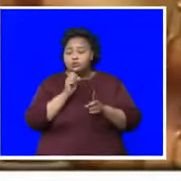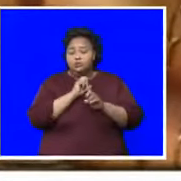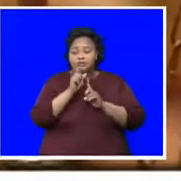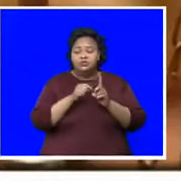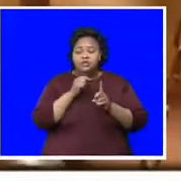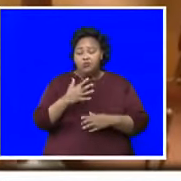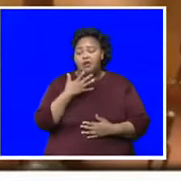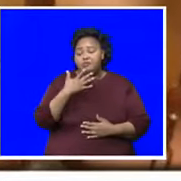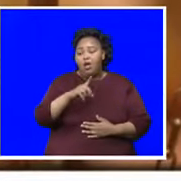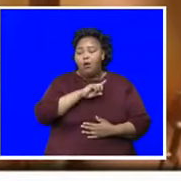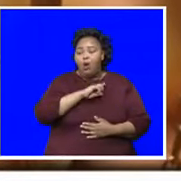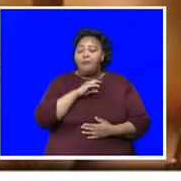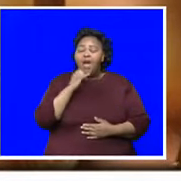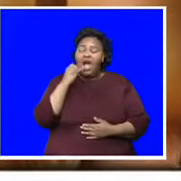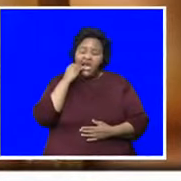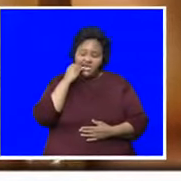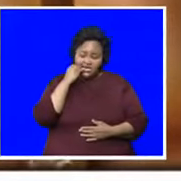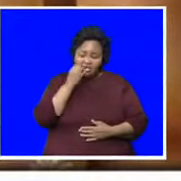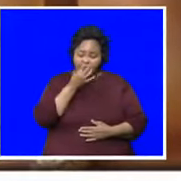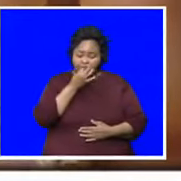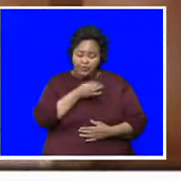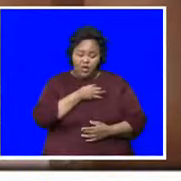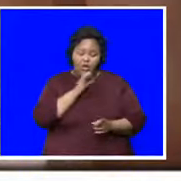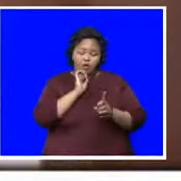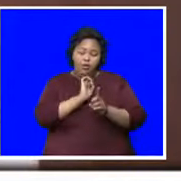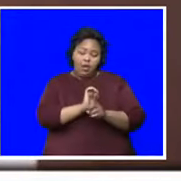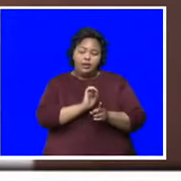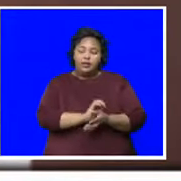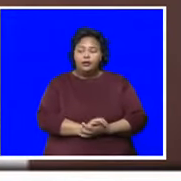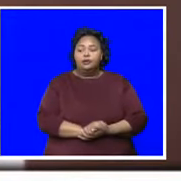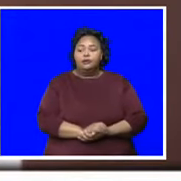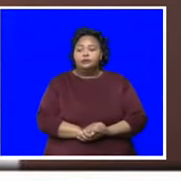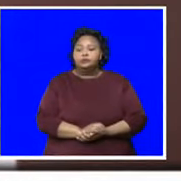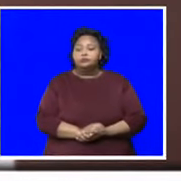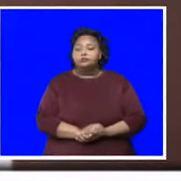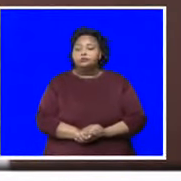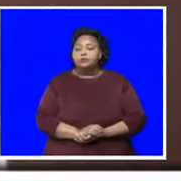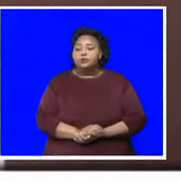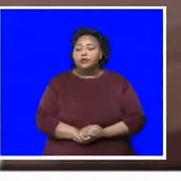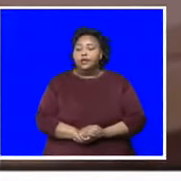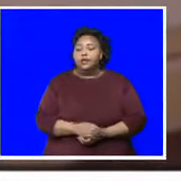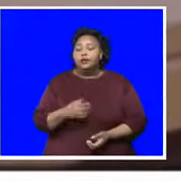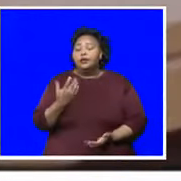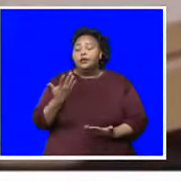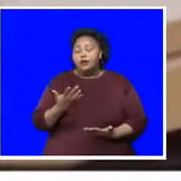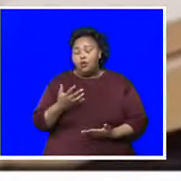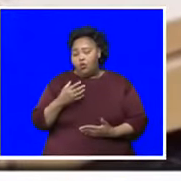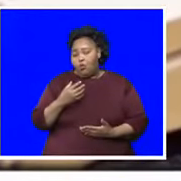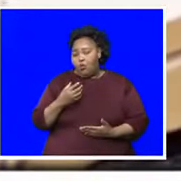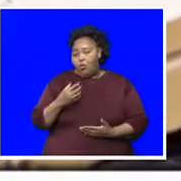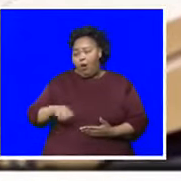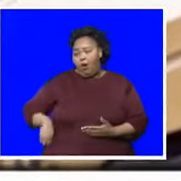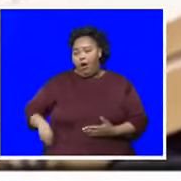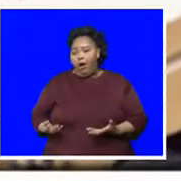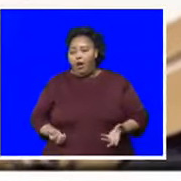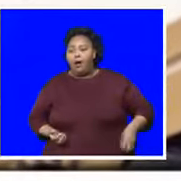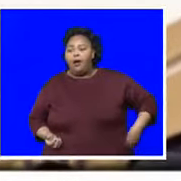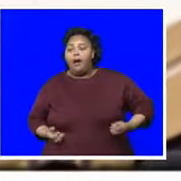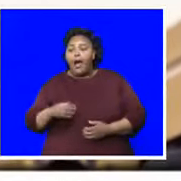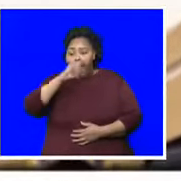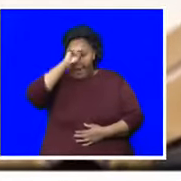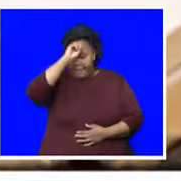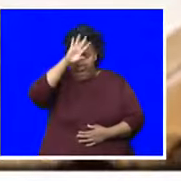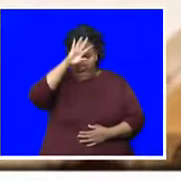his relationship with the deceased, and that was why he was lying about him. The witness denied